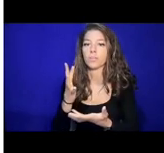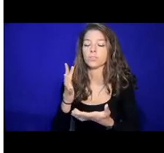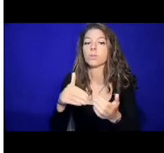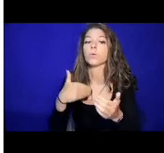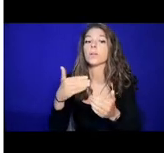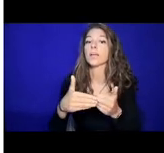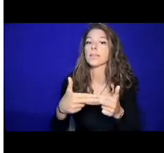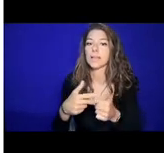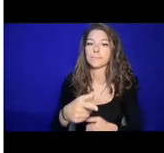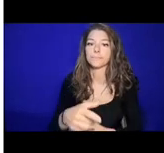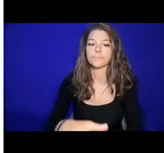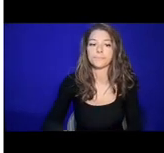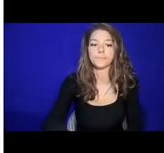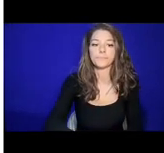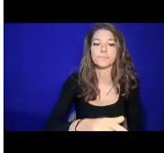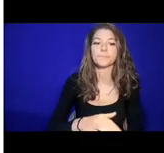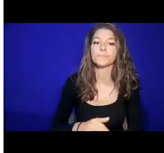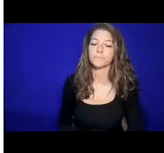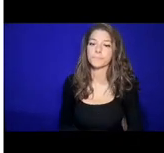to the next slide.